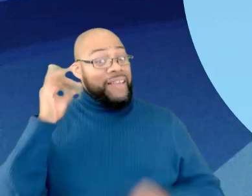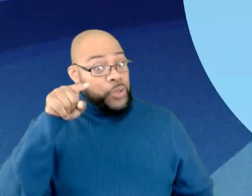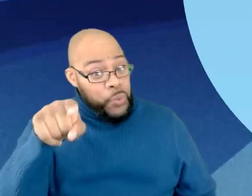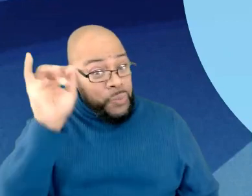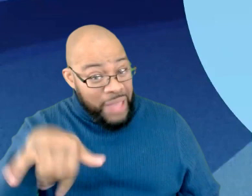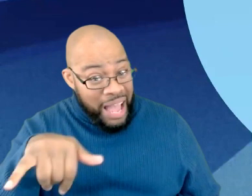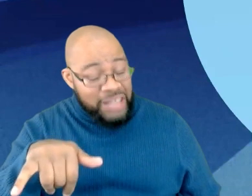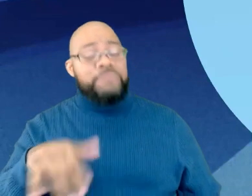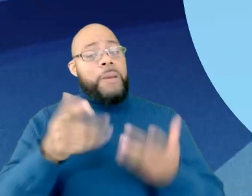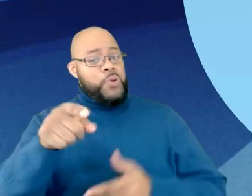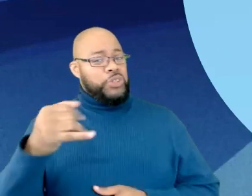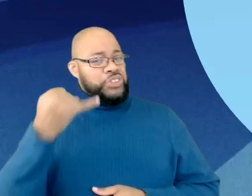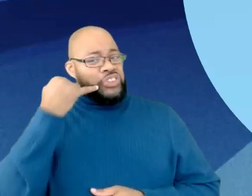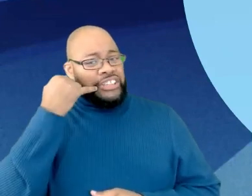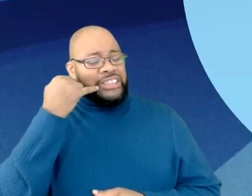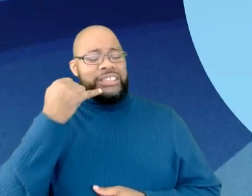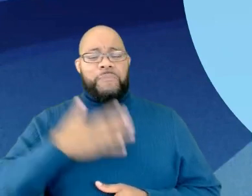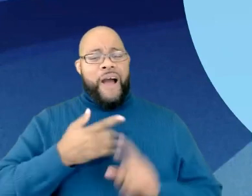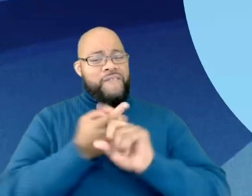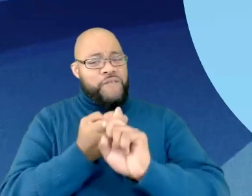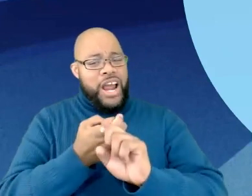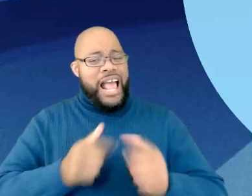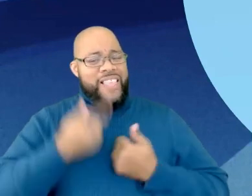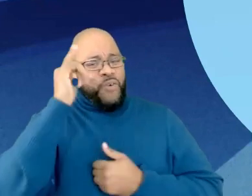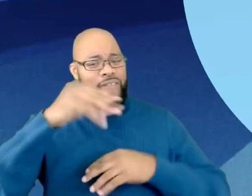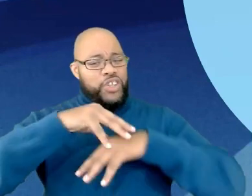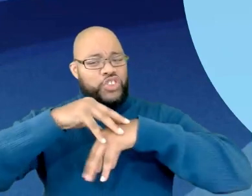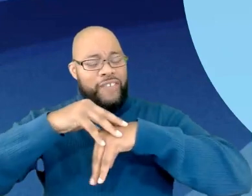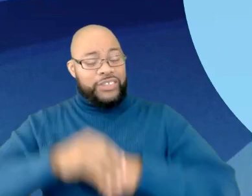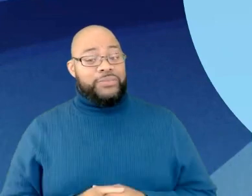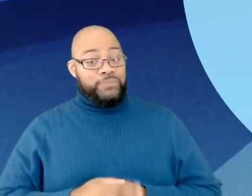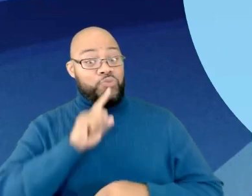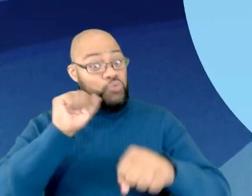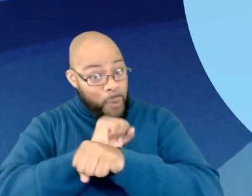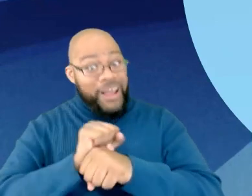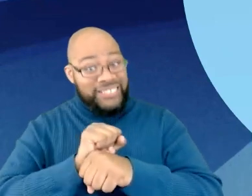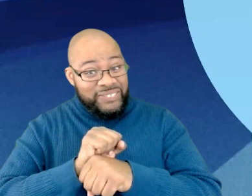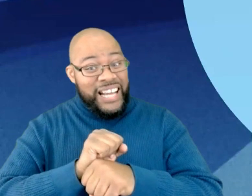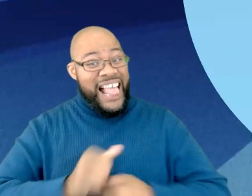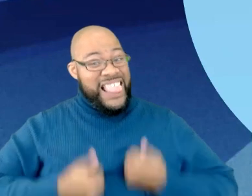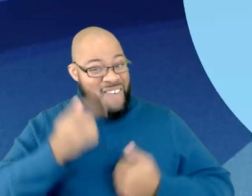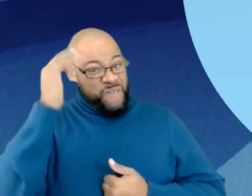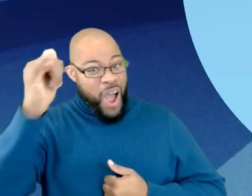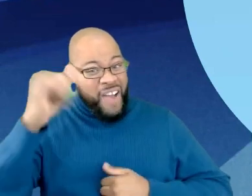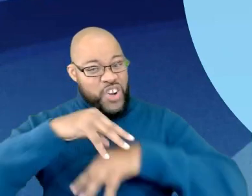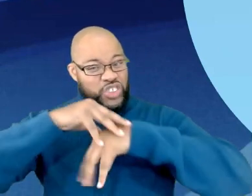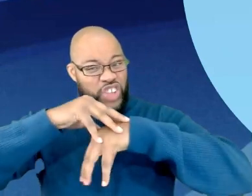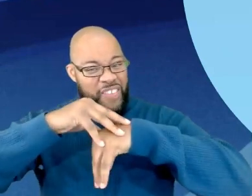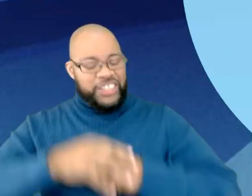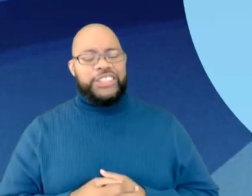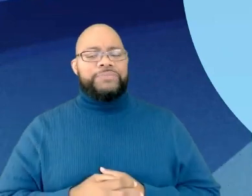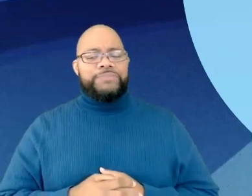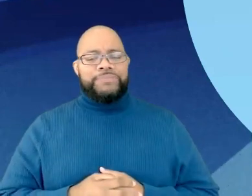But if you have, then you may be very jealous of my friend the immortal jellyfish. Yes, you heard me right,